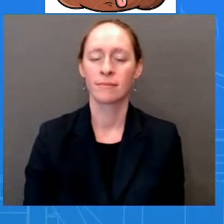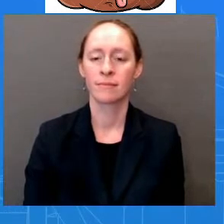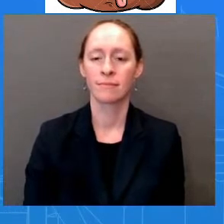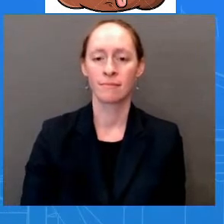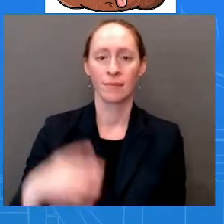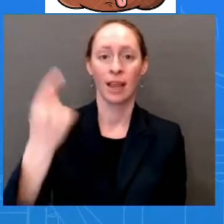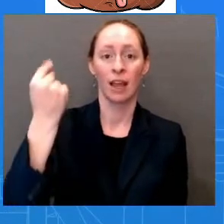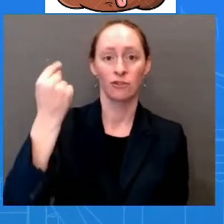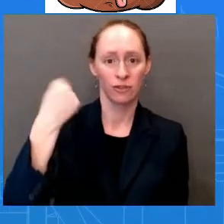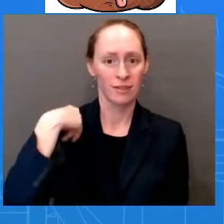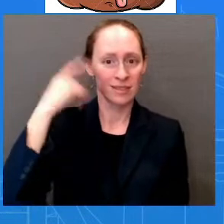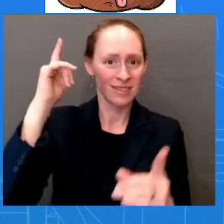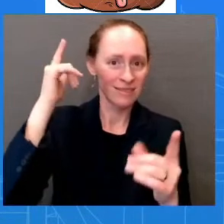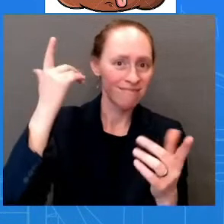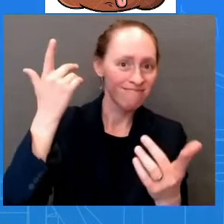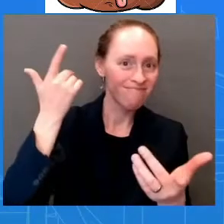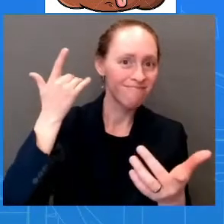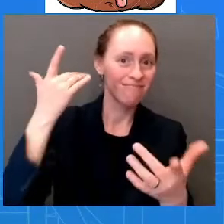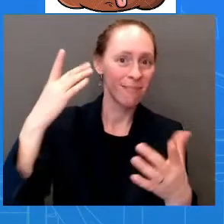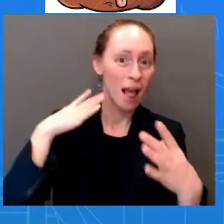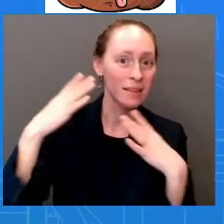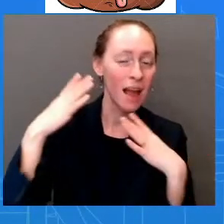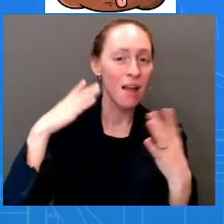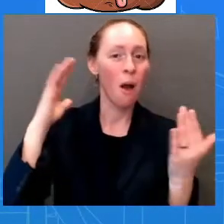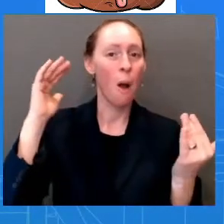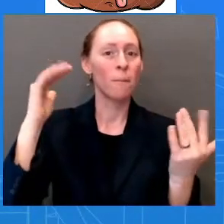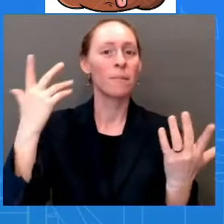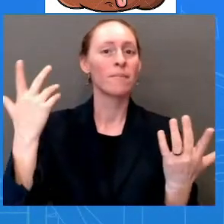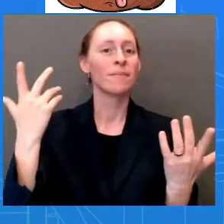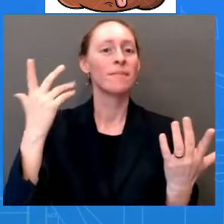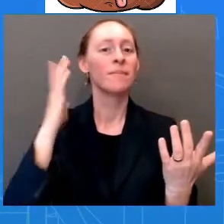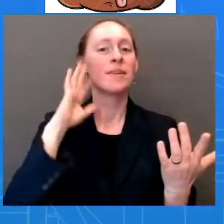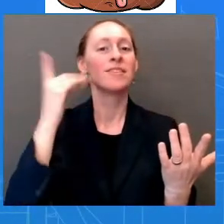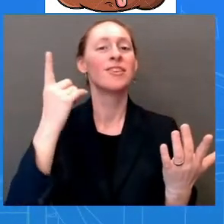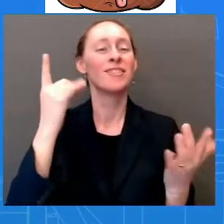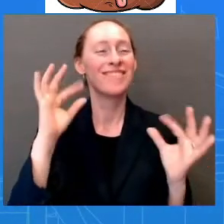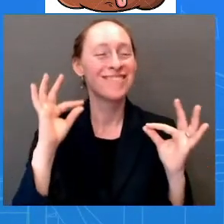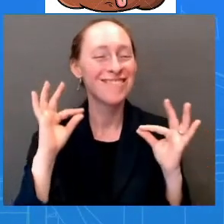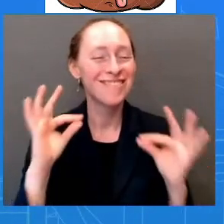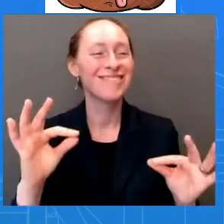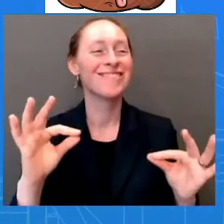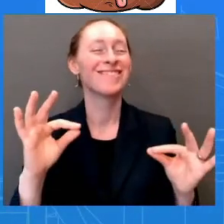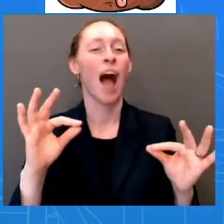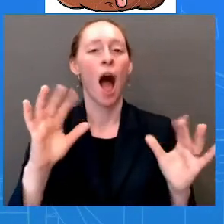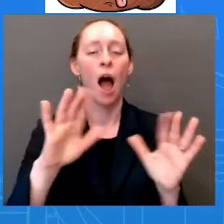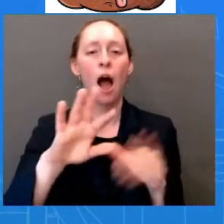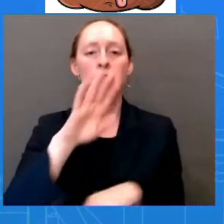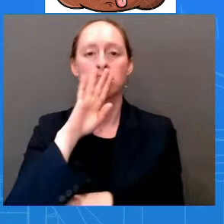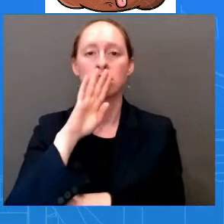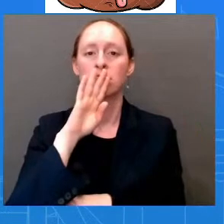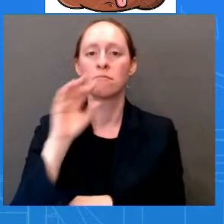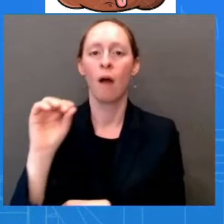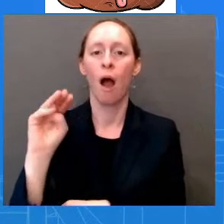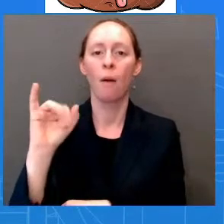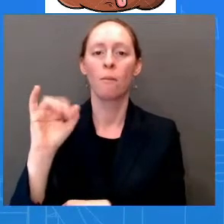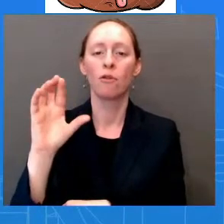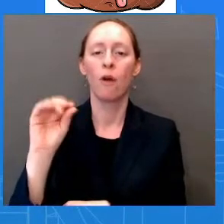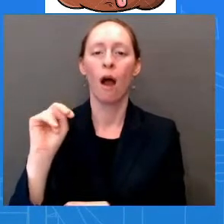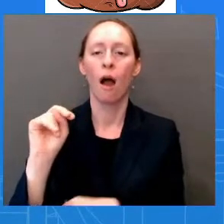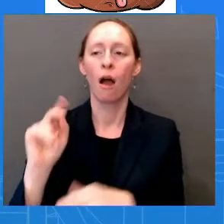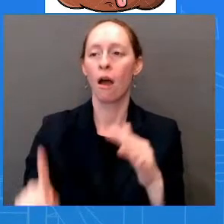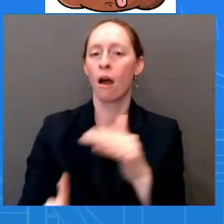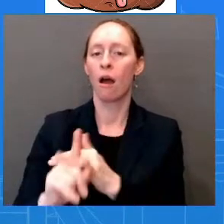look normal, and then Omicron came along. Ooh, he touched his nose. They're all dead. No one's gonna make it. Schools,